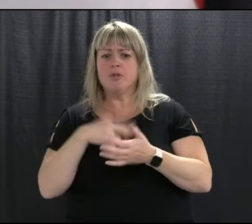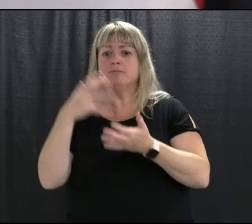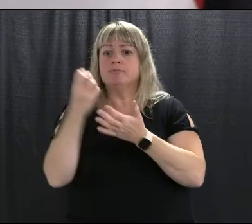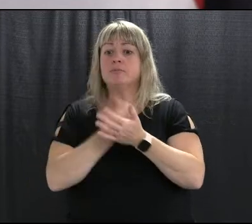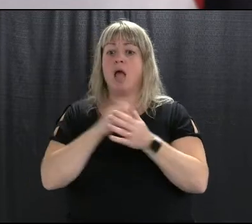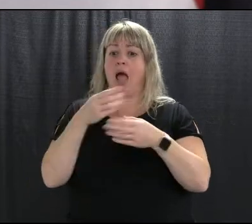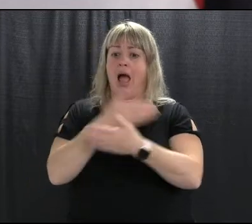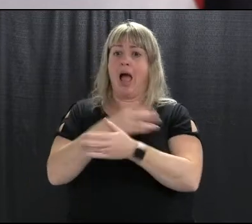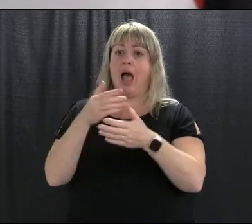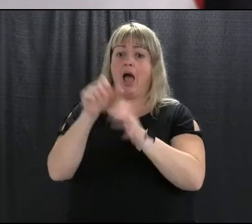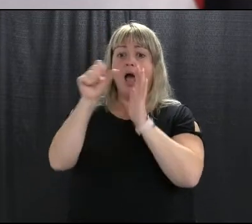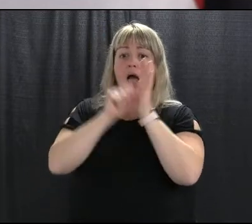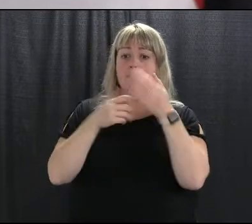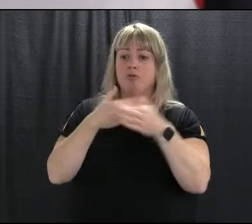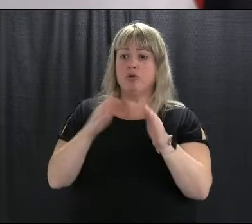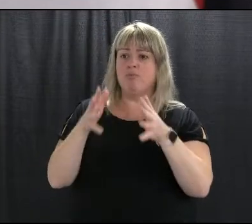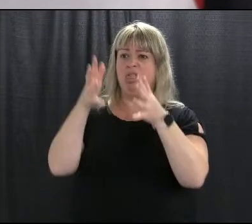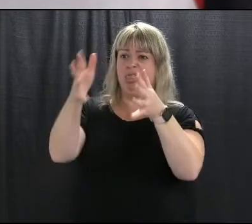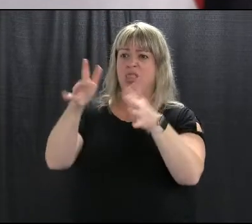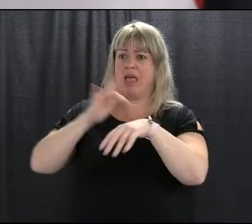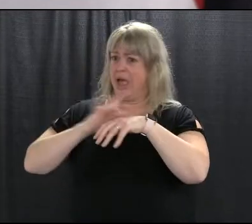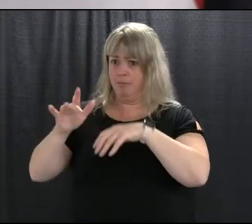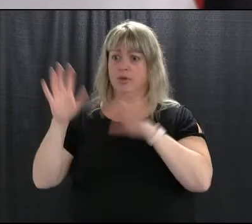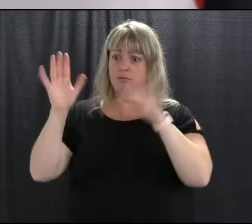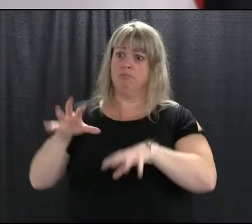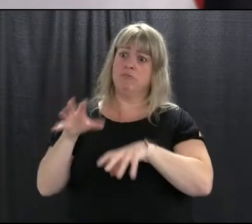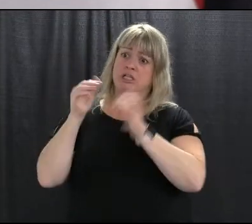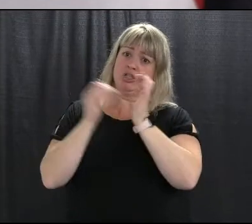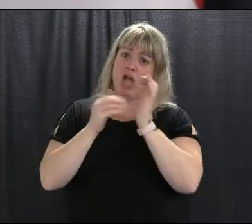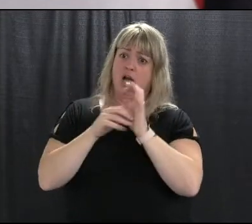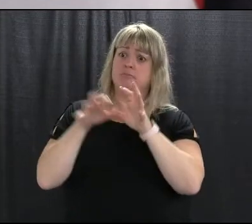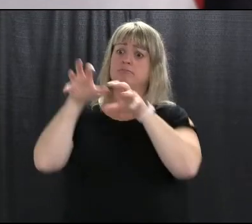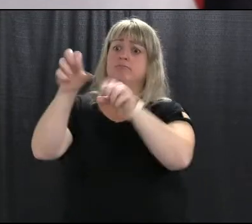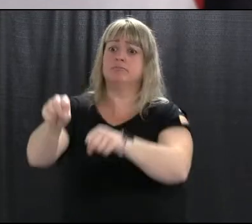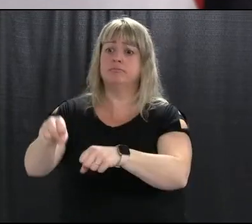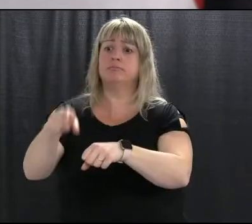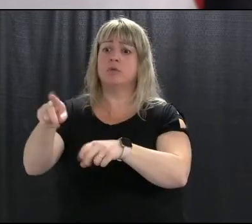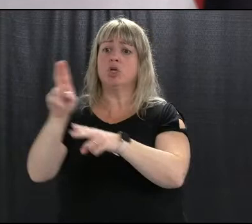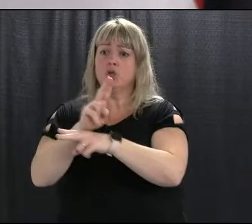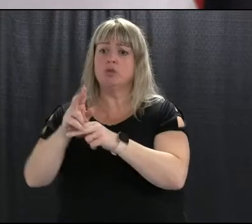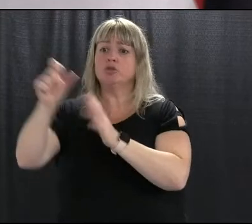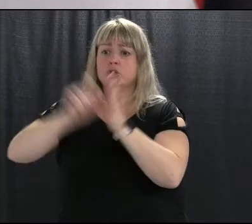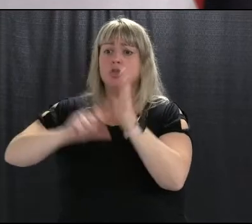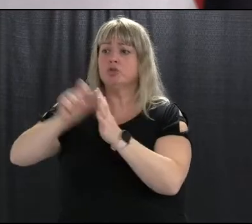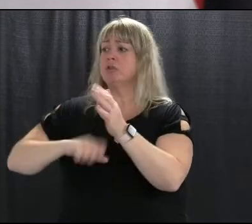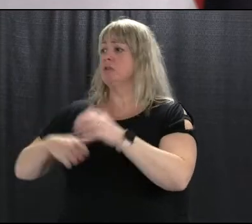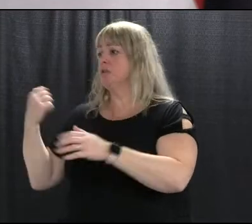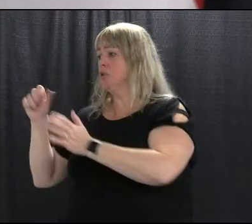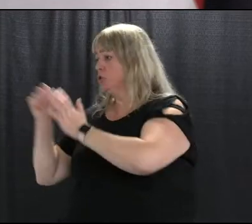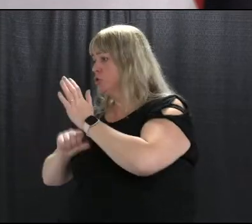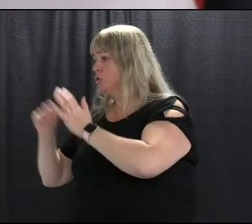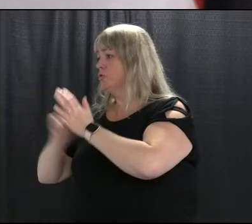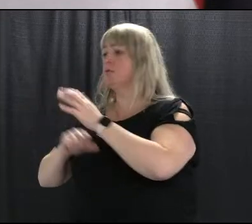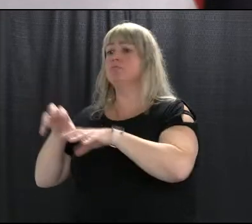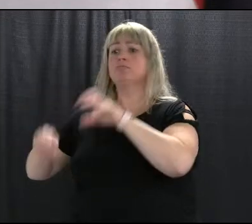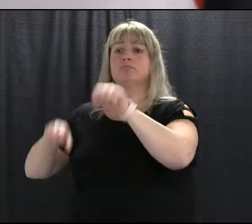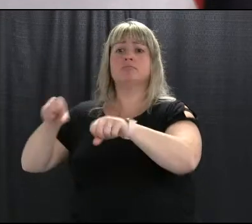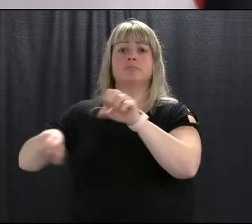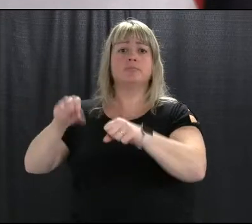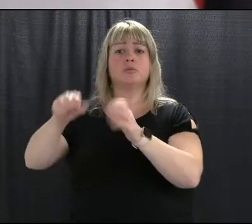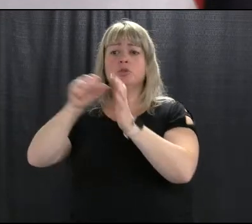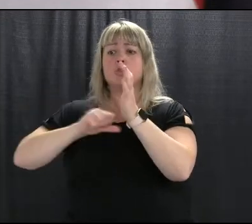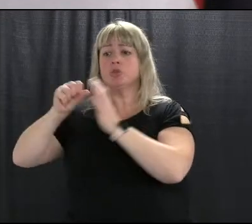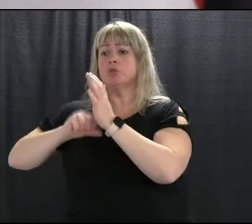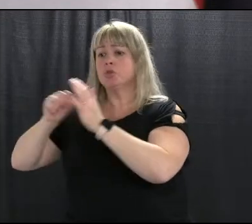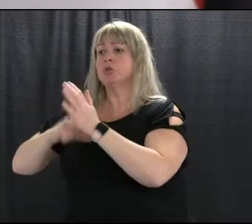of operating rooms in the city. That will lead to hundreds more joint replacements. And then we have what I think is an